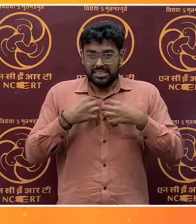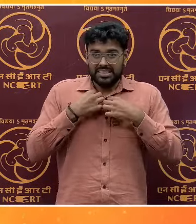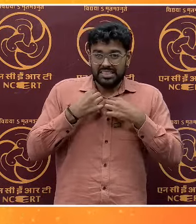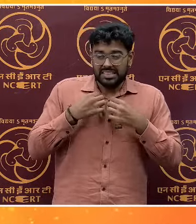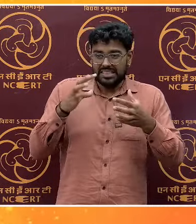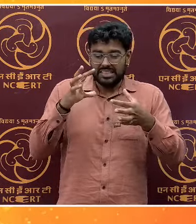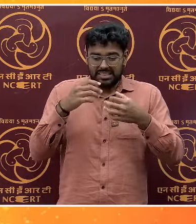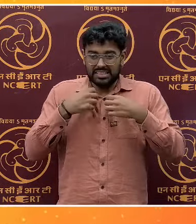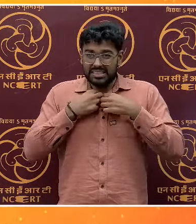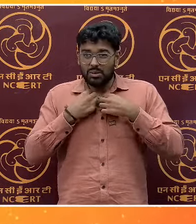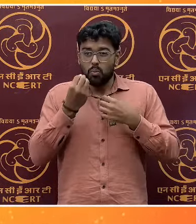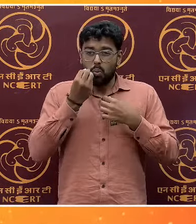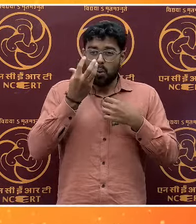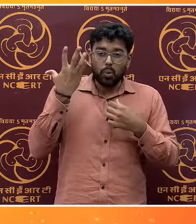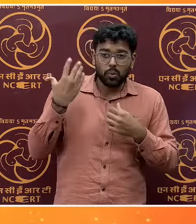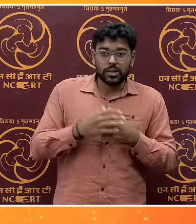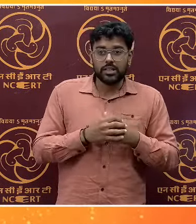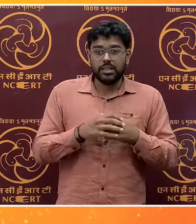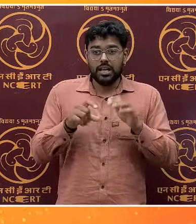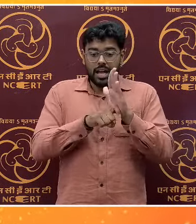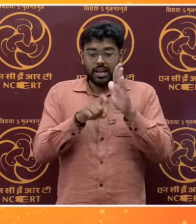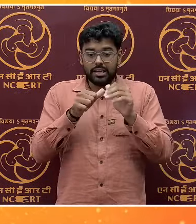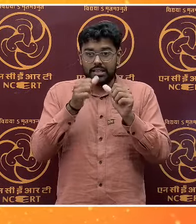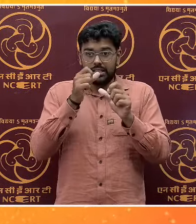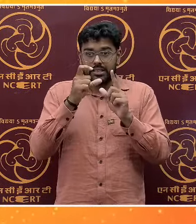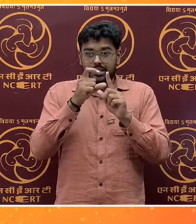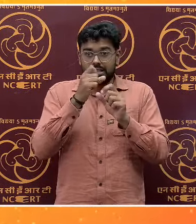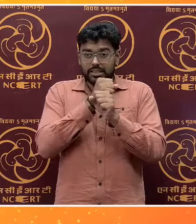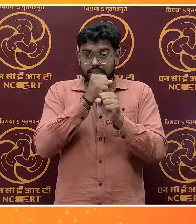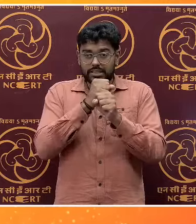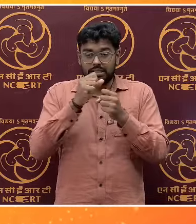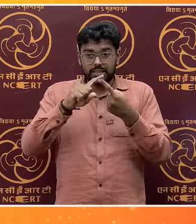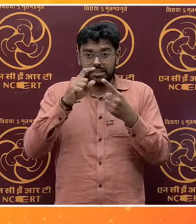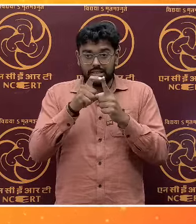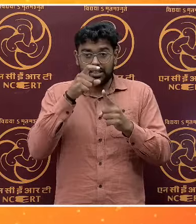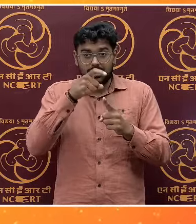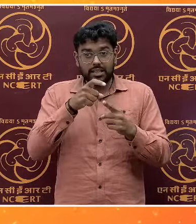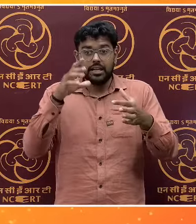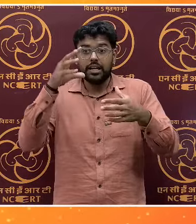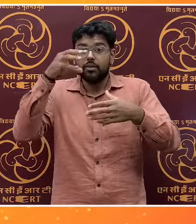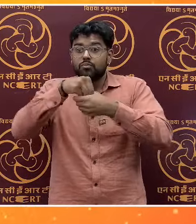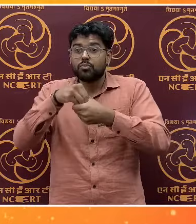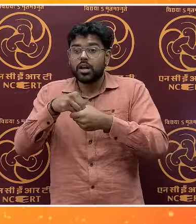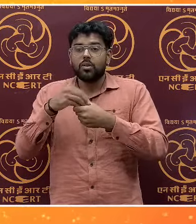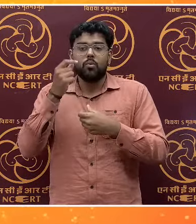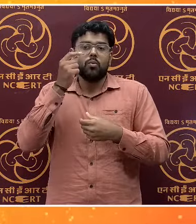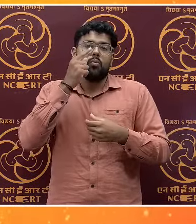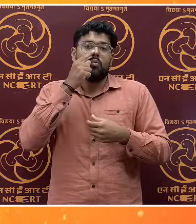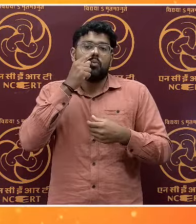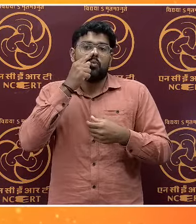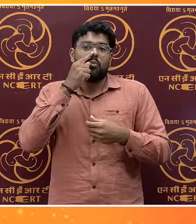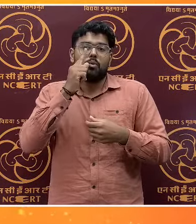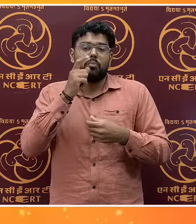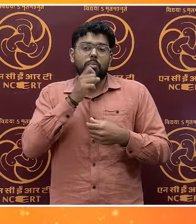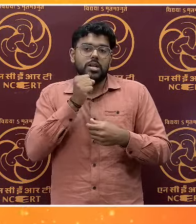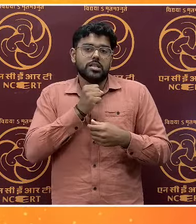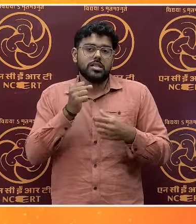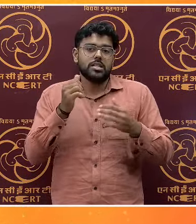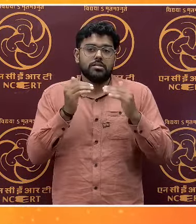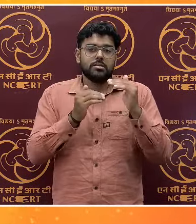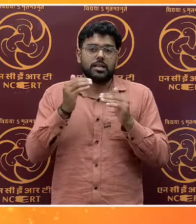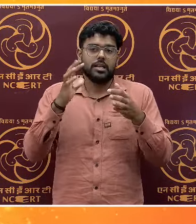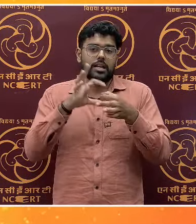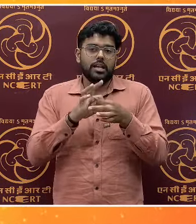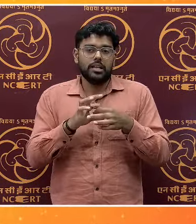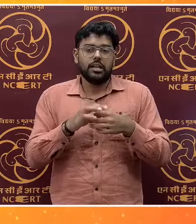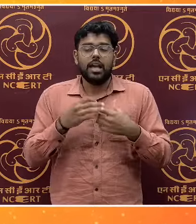Hmm. So here the ragging of the clothes is being imposed to the women. Okay. So the woman was